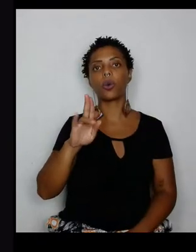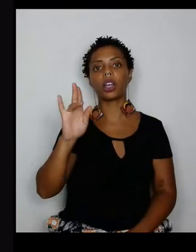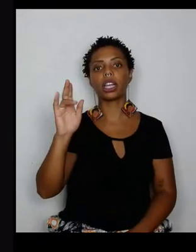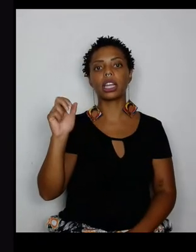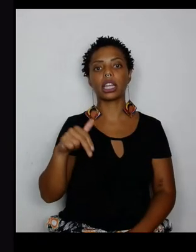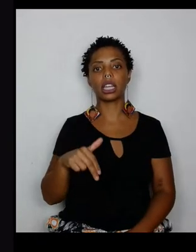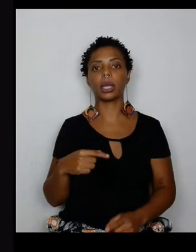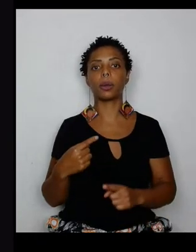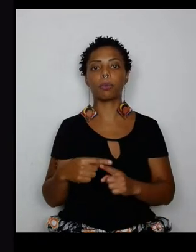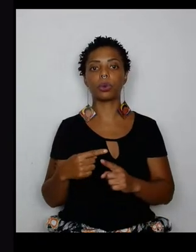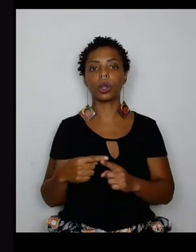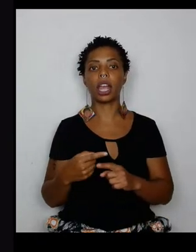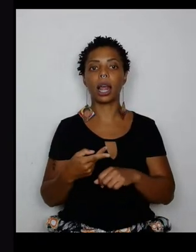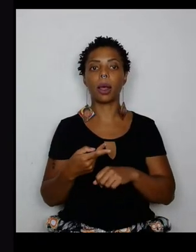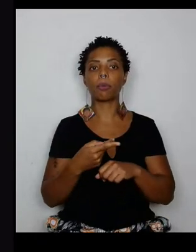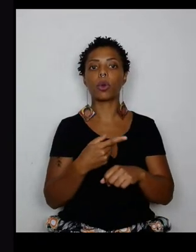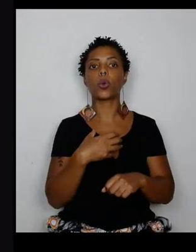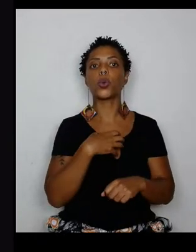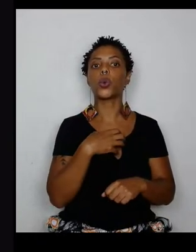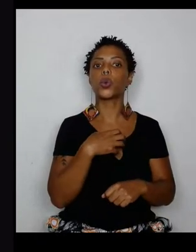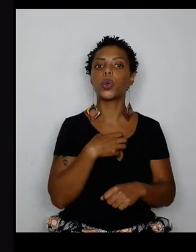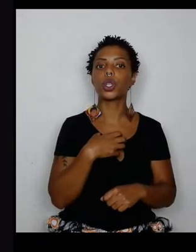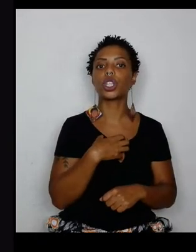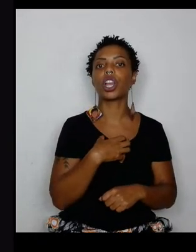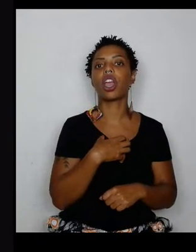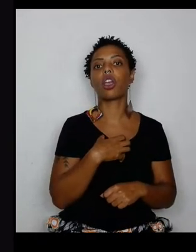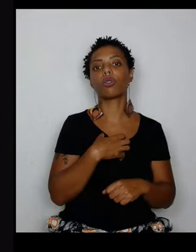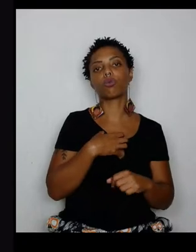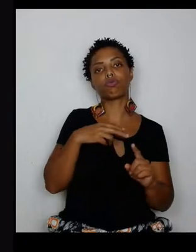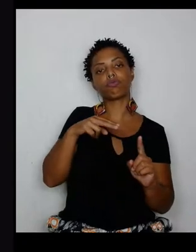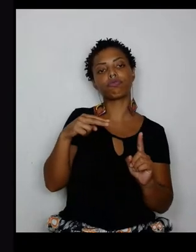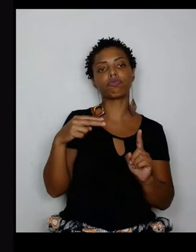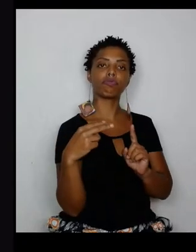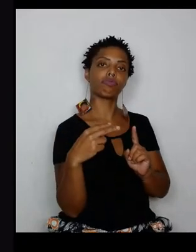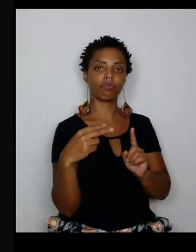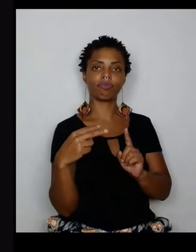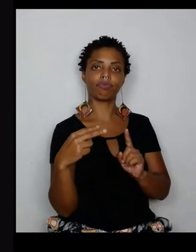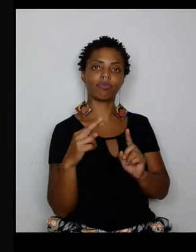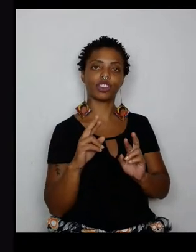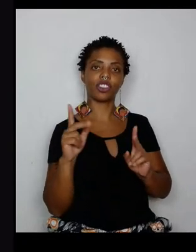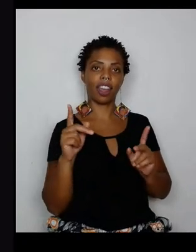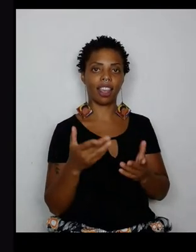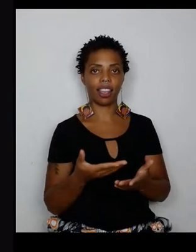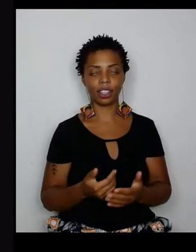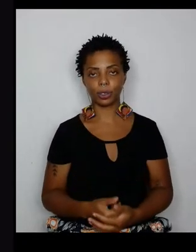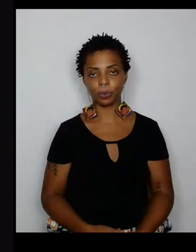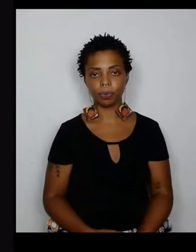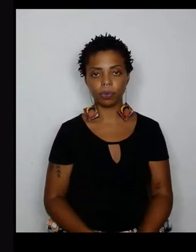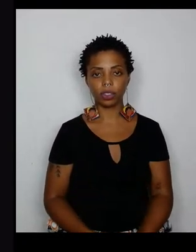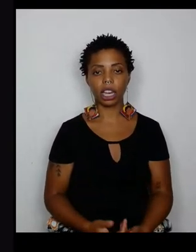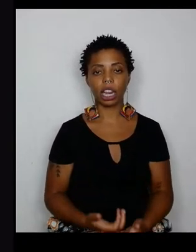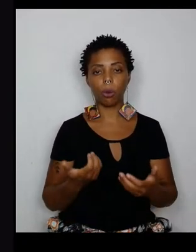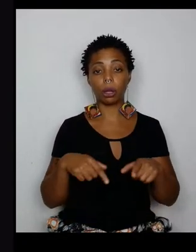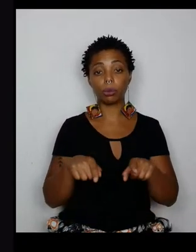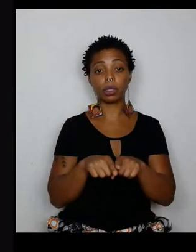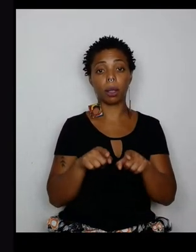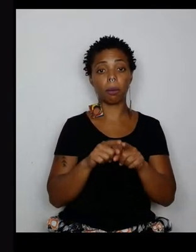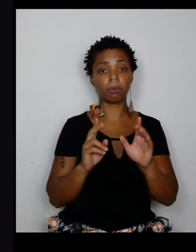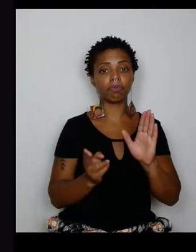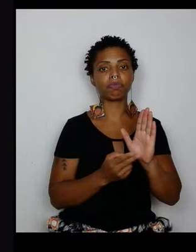gaze i also wanted to acknowledge her much awaited exhibition that's going to be coming up at the venice